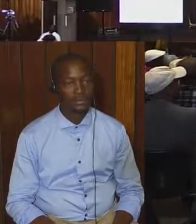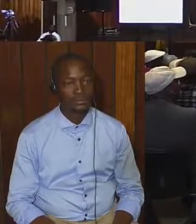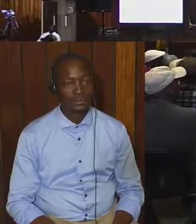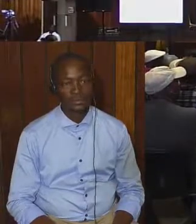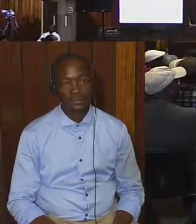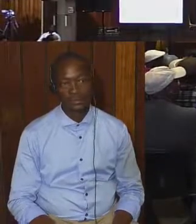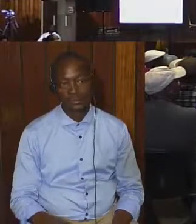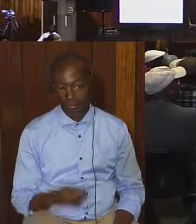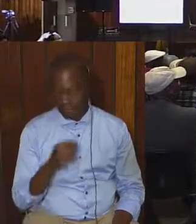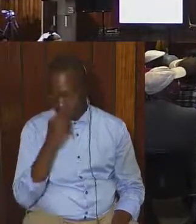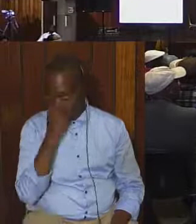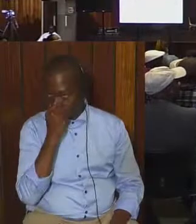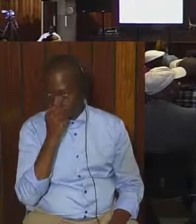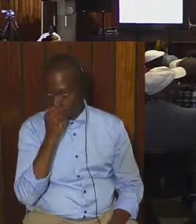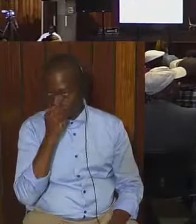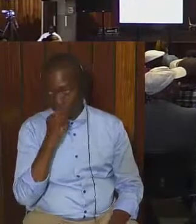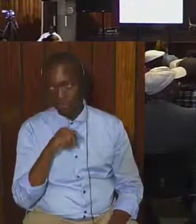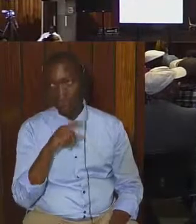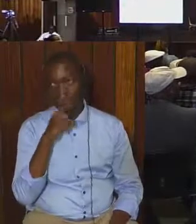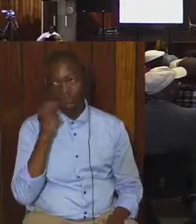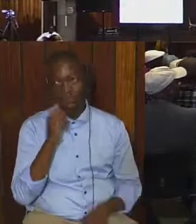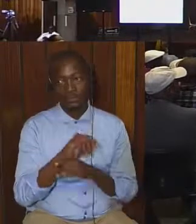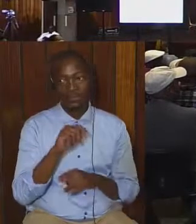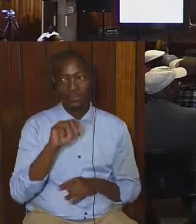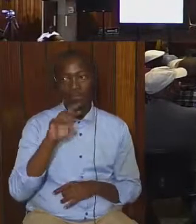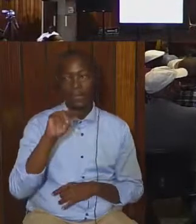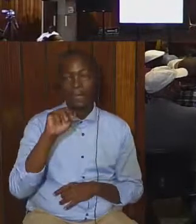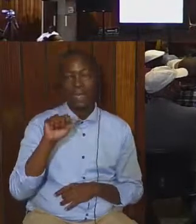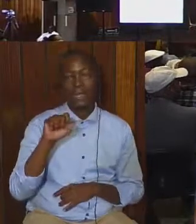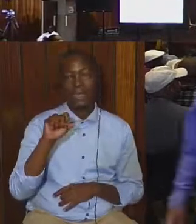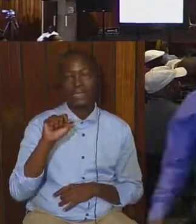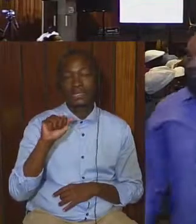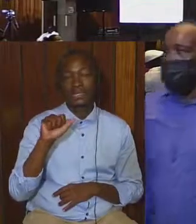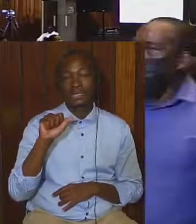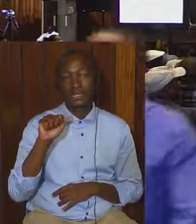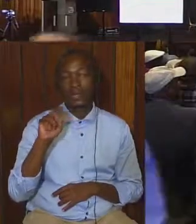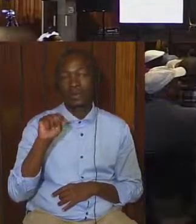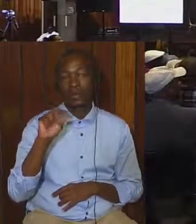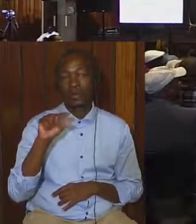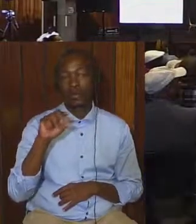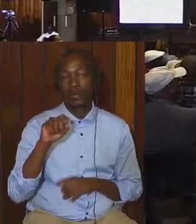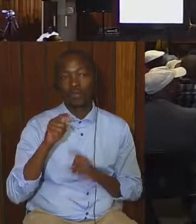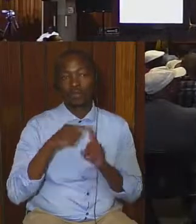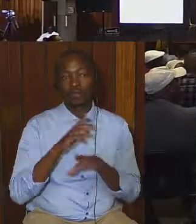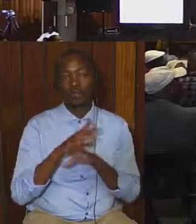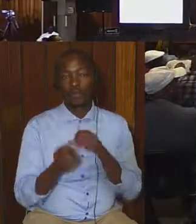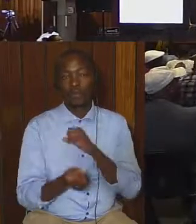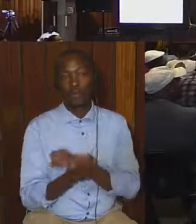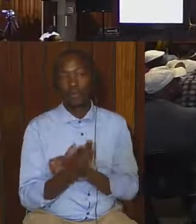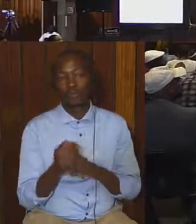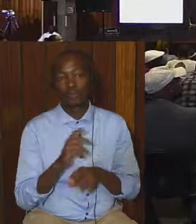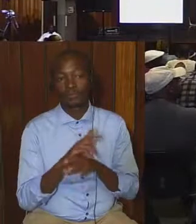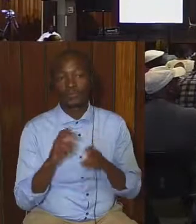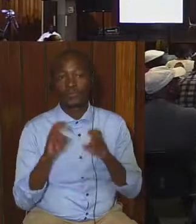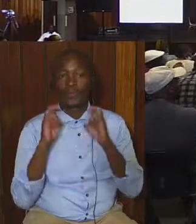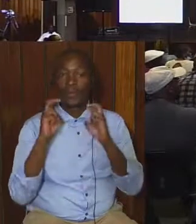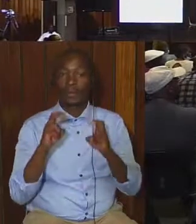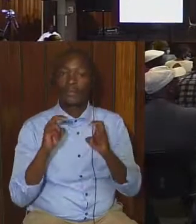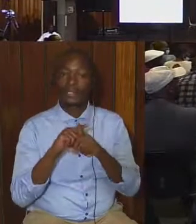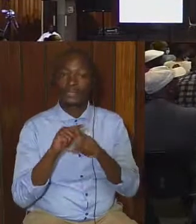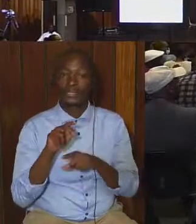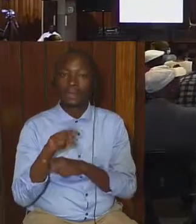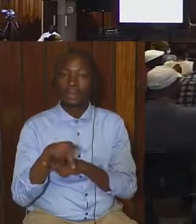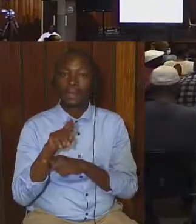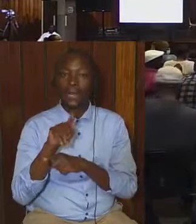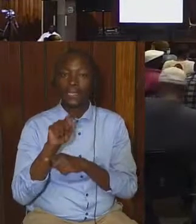Sanibonani. Ukhuluma yonguleyo kwaMasango. Ubuya eMpumalanga. Ukhamba ngebhasi yecompany